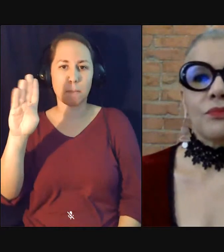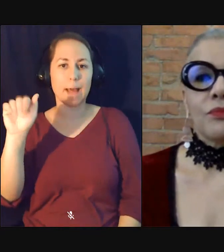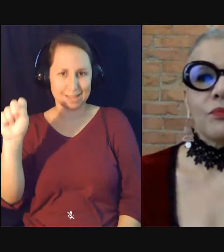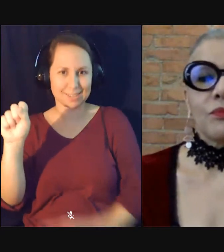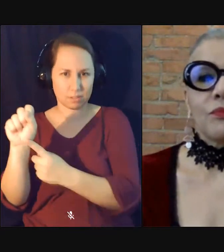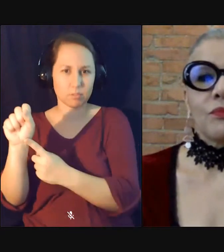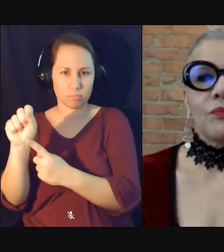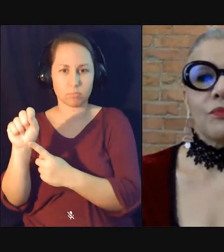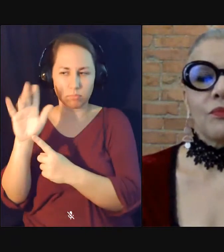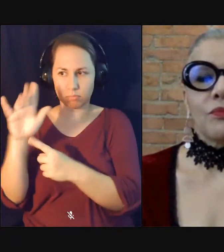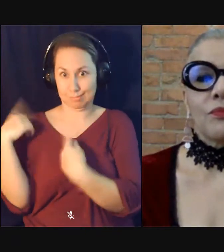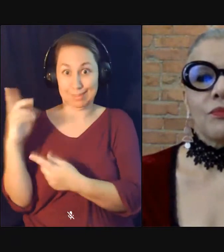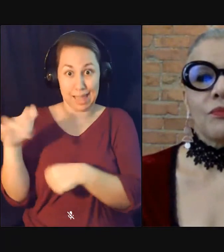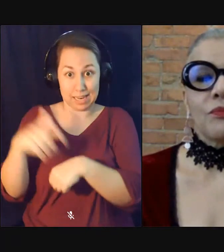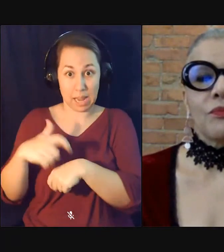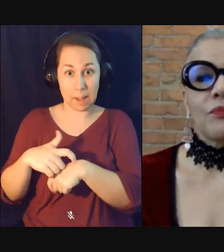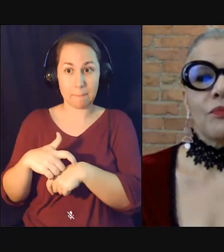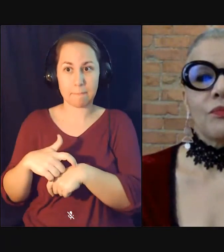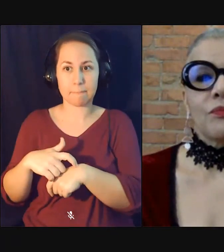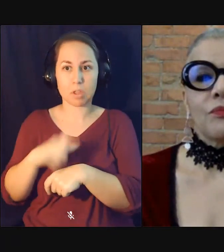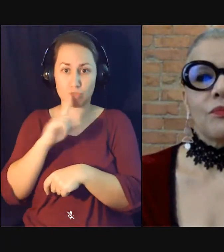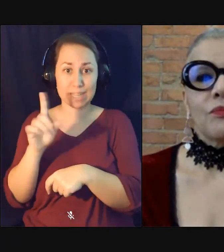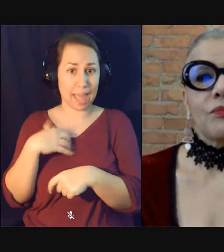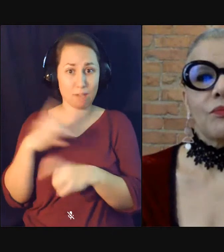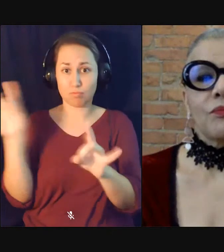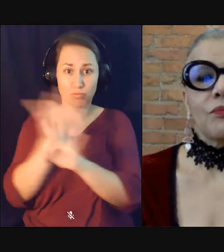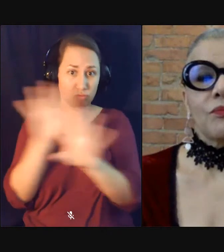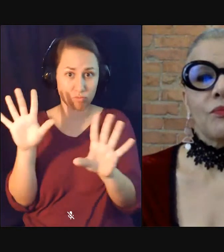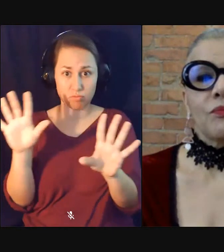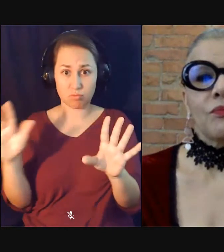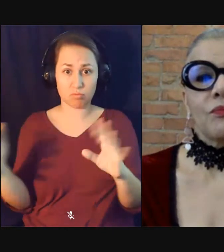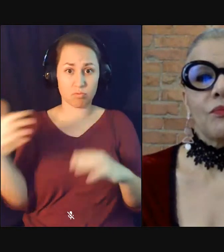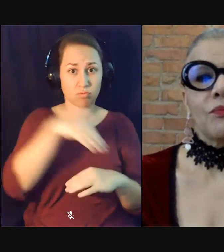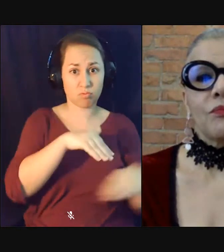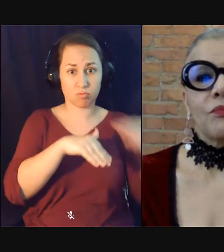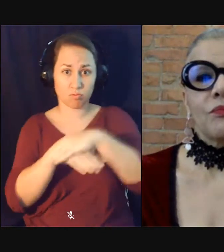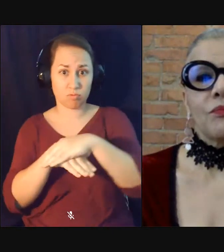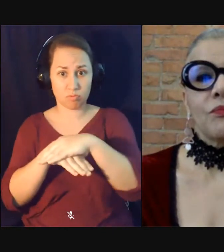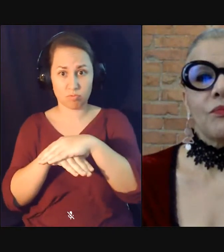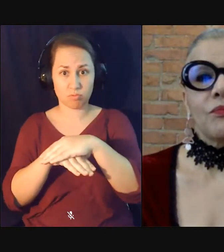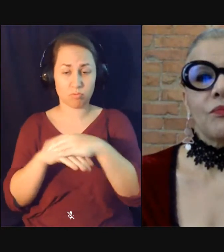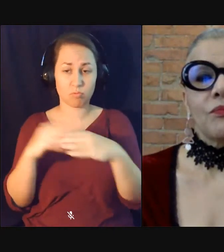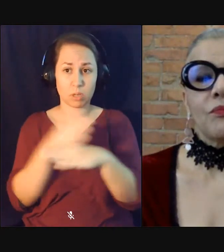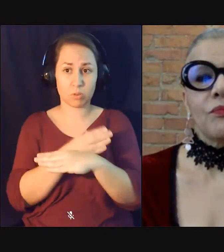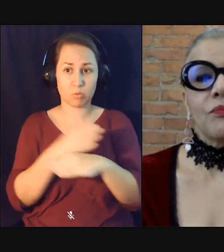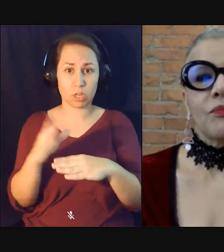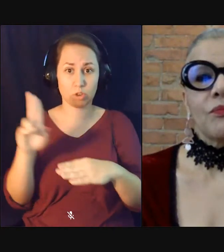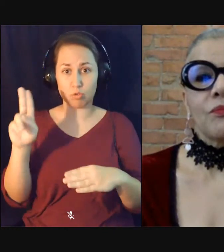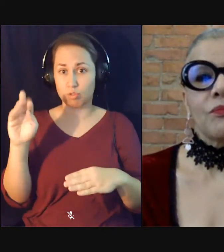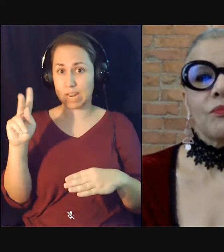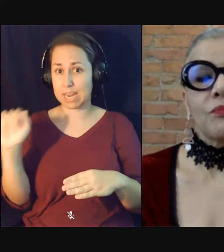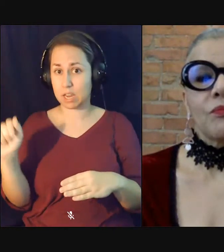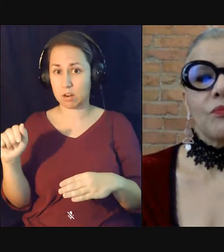interesting or like horrifying, bad level of cross-pollination between the Ukrainian far-right movement,